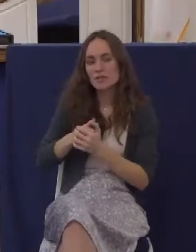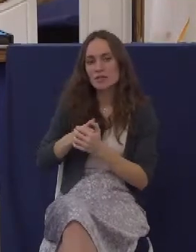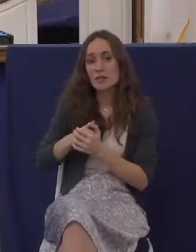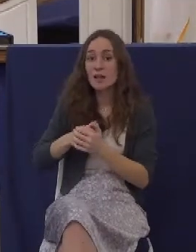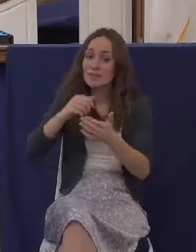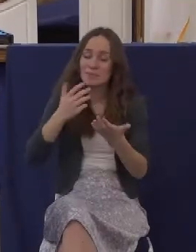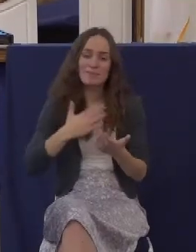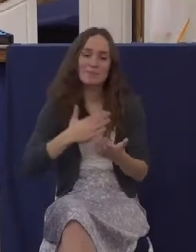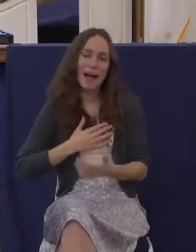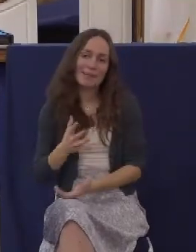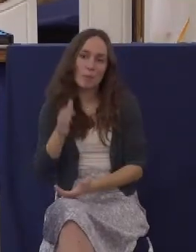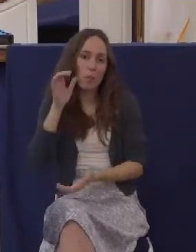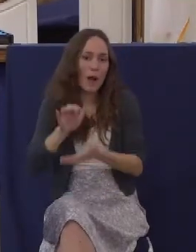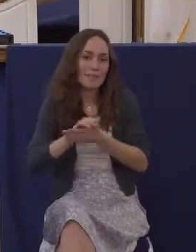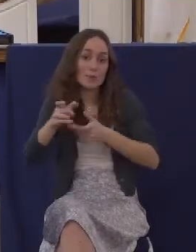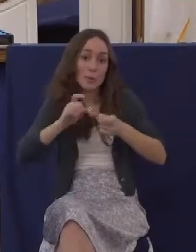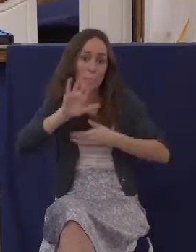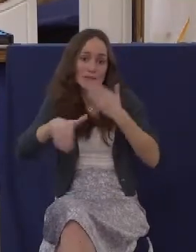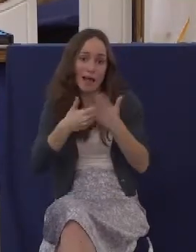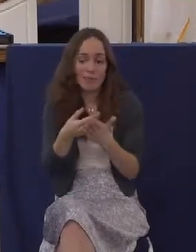wife controls all the money in our house.